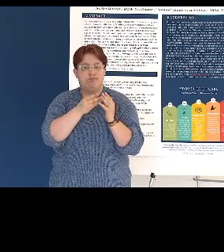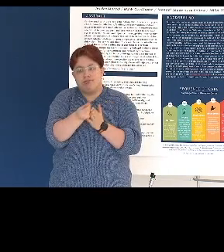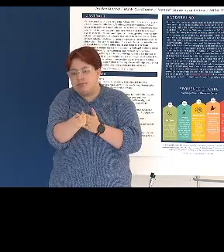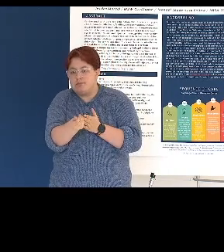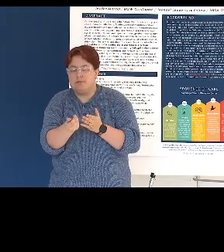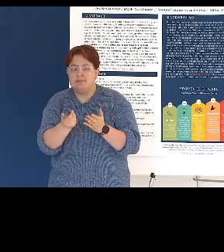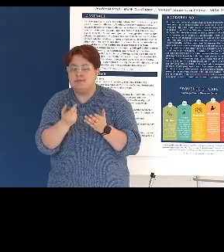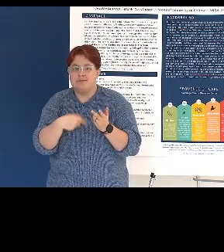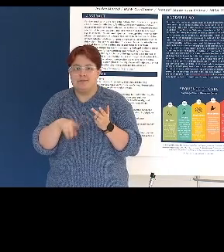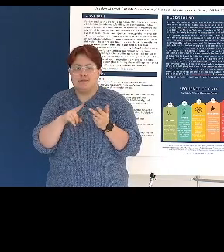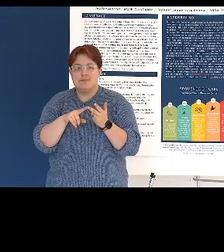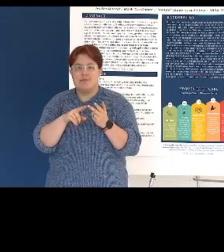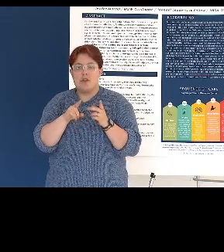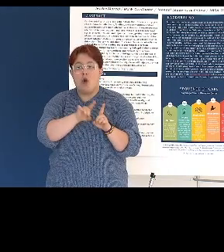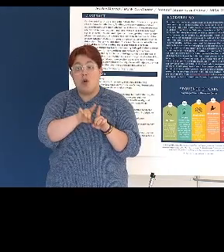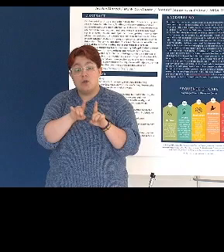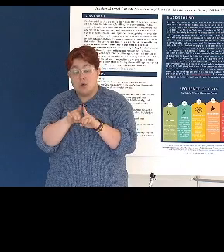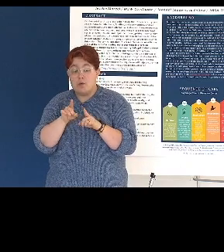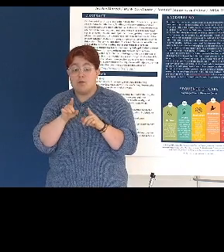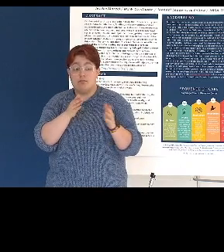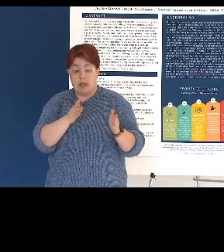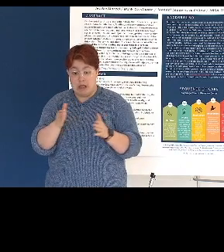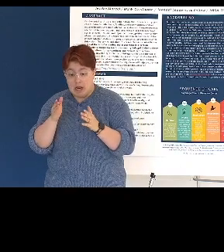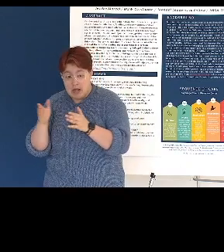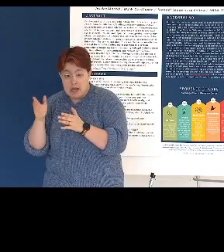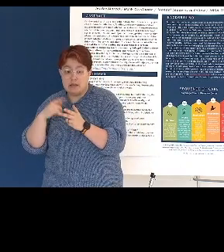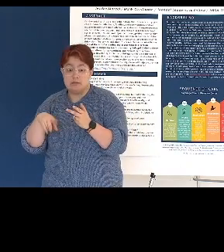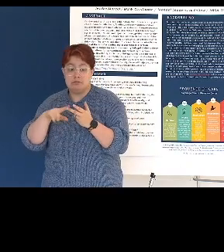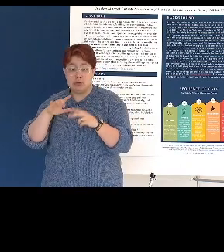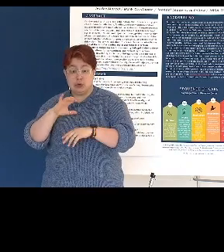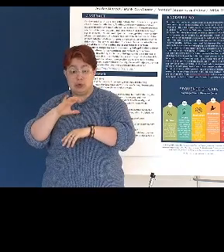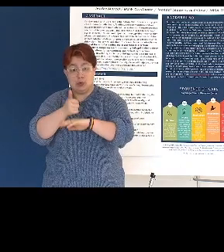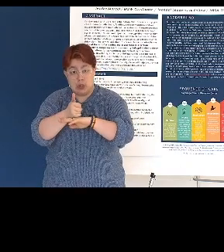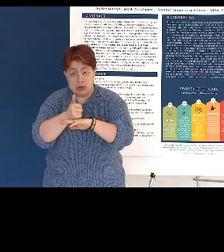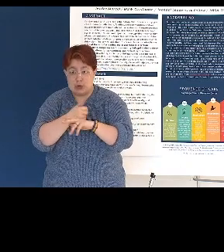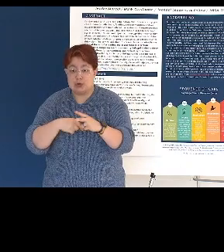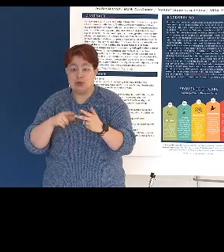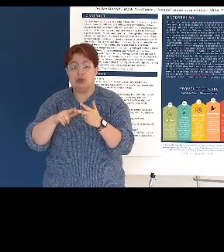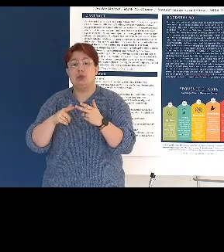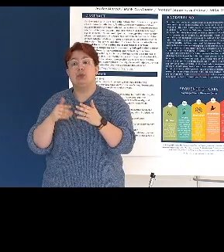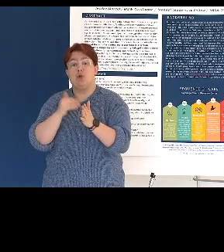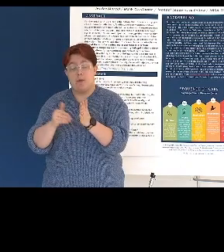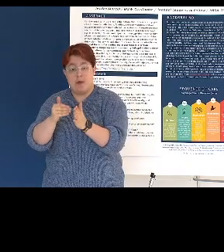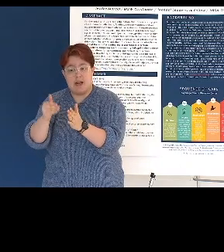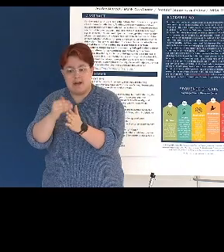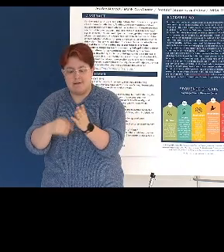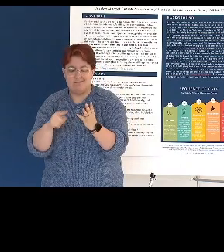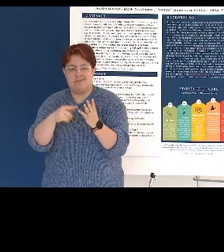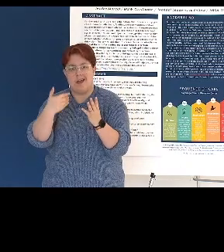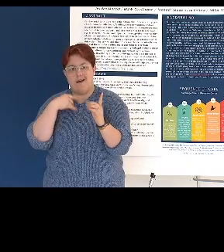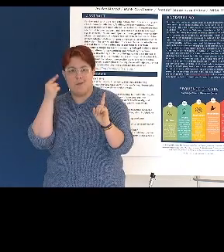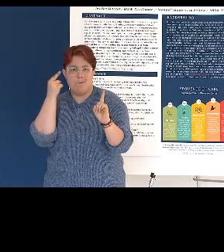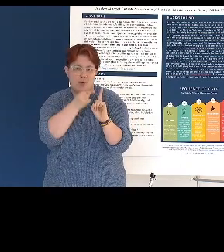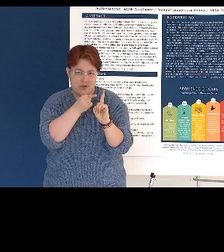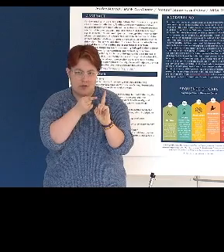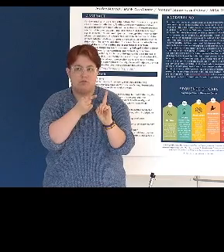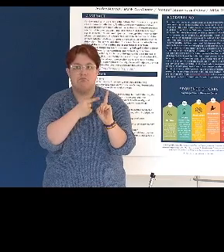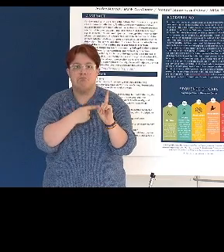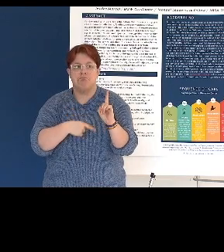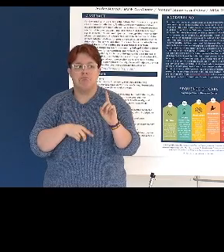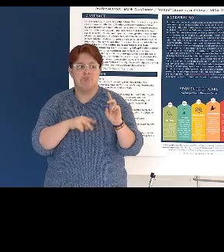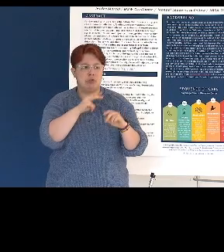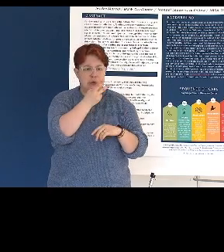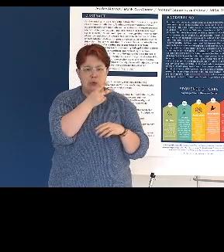also planned, structured, repetitive, and purposive. These two descriptions capture the